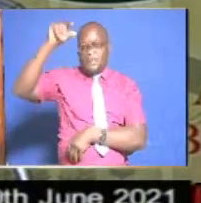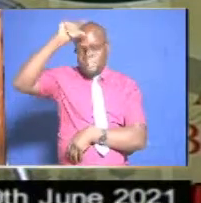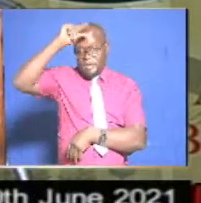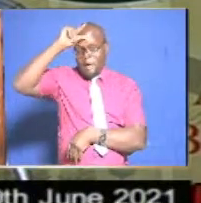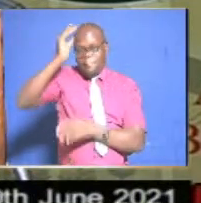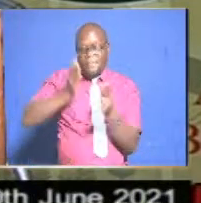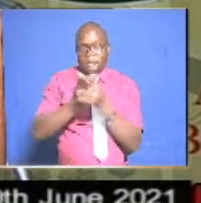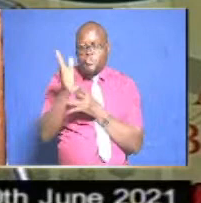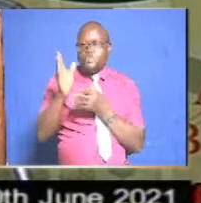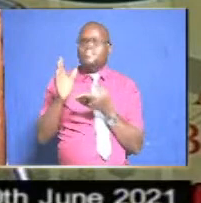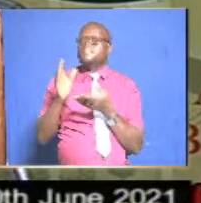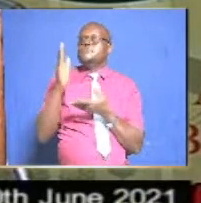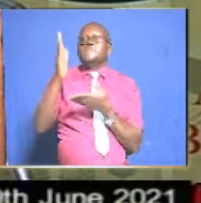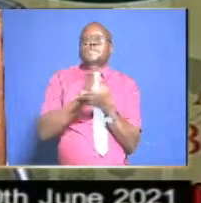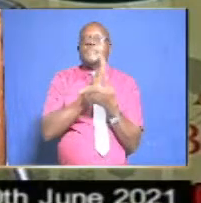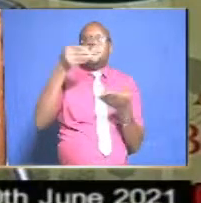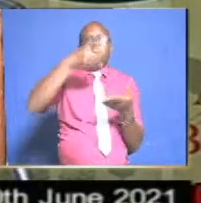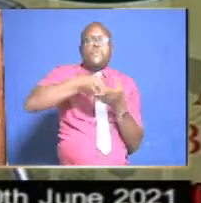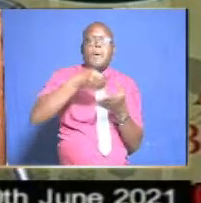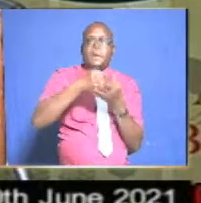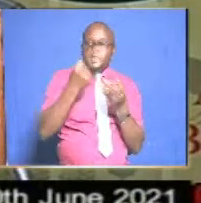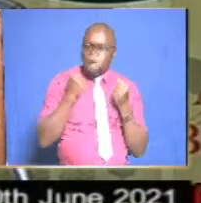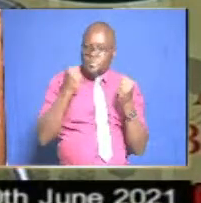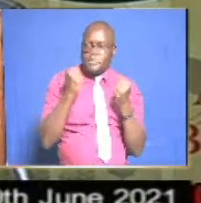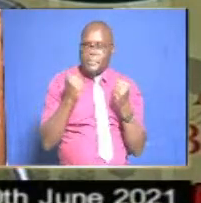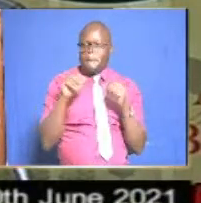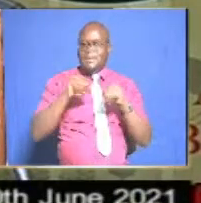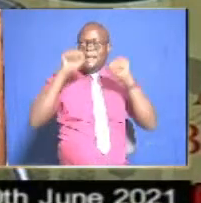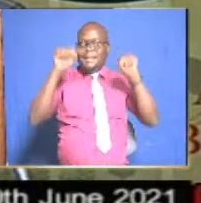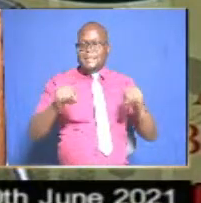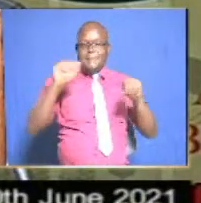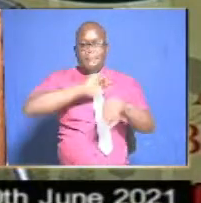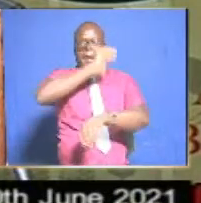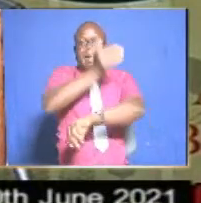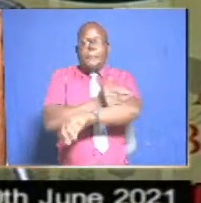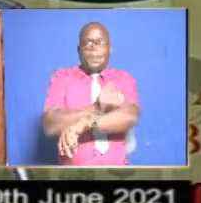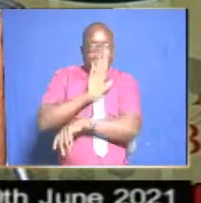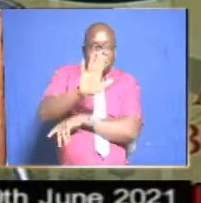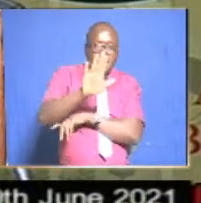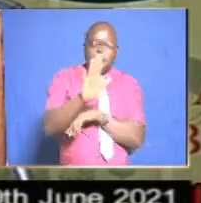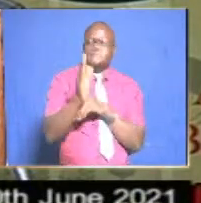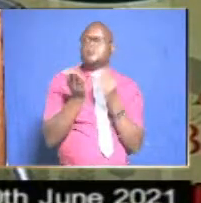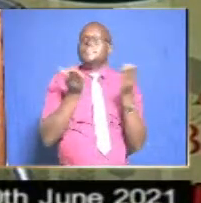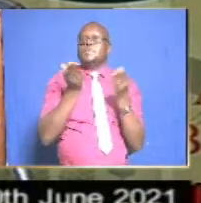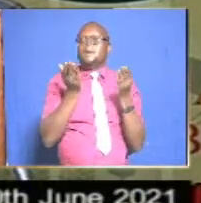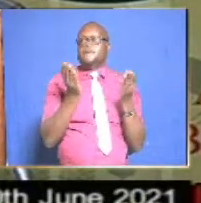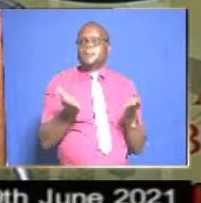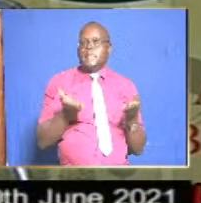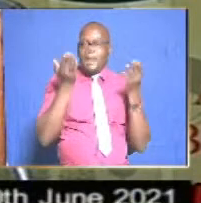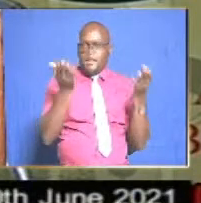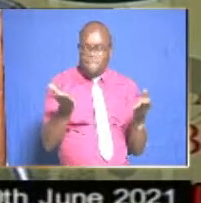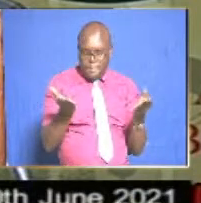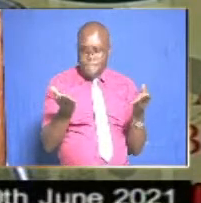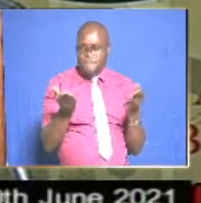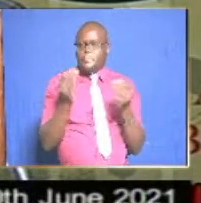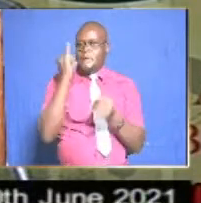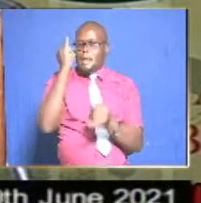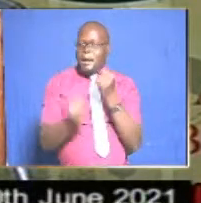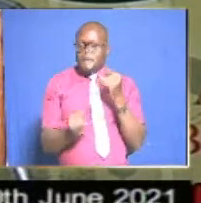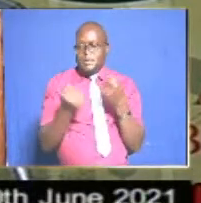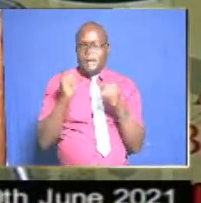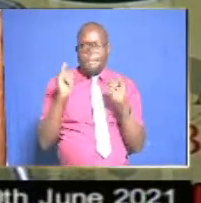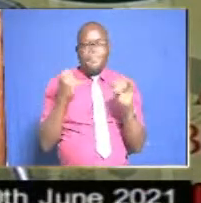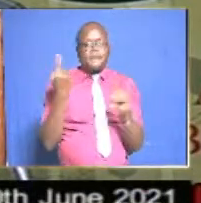through transfer of shareable revenues to strengthen their systems and capacity in service delivery. And lastly, implement various